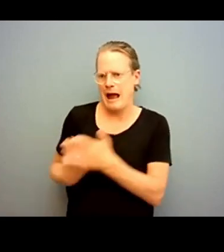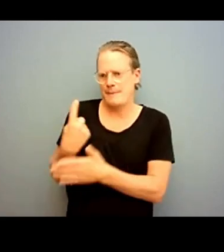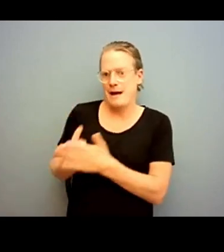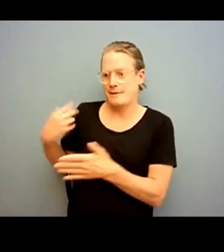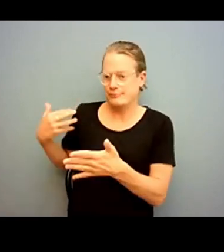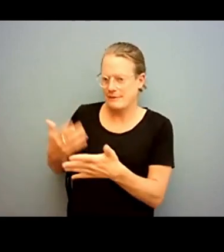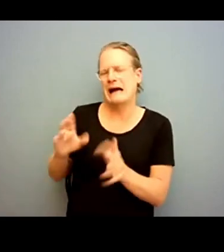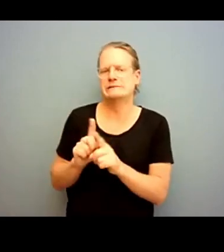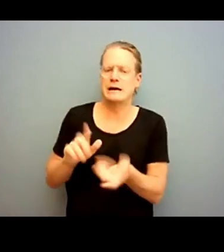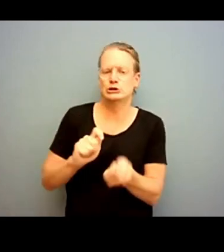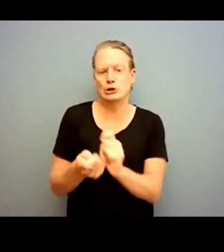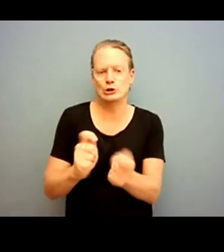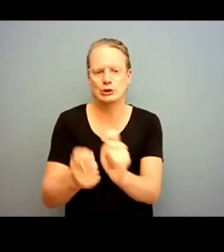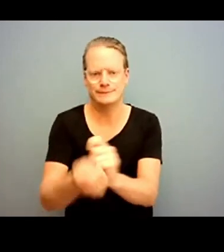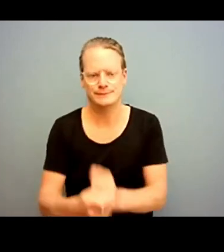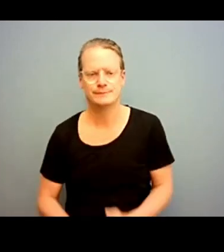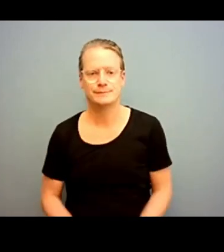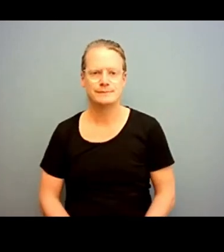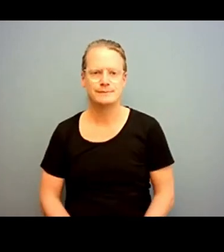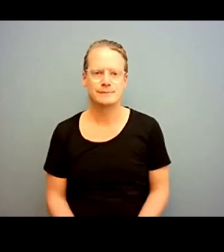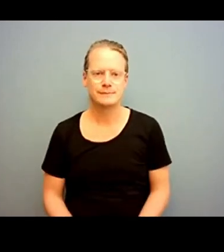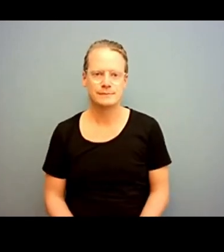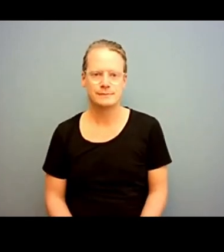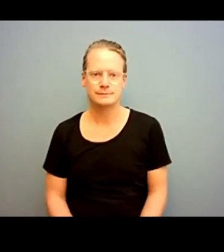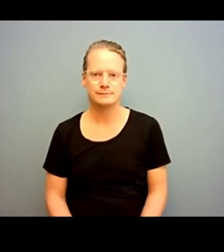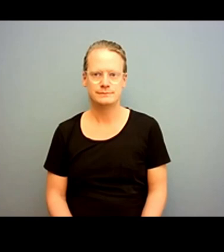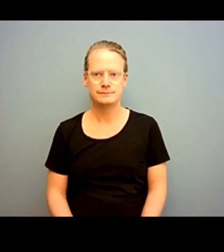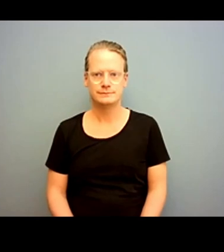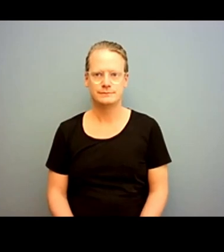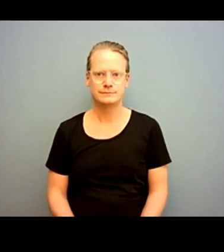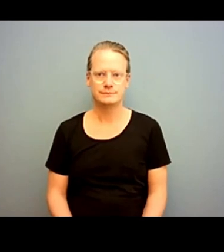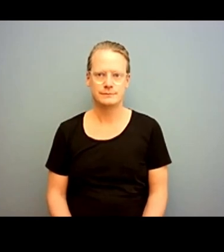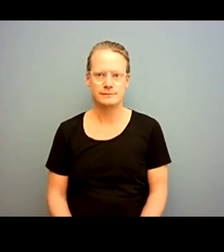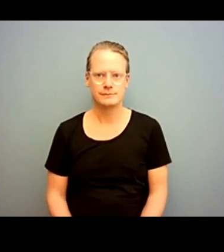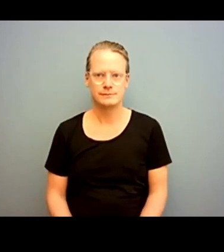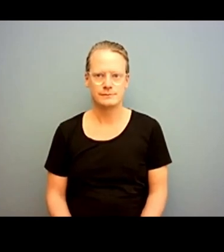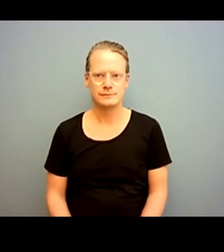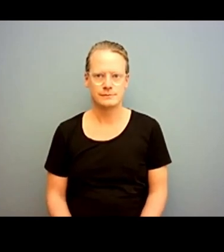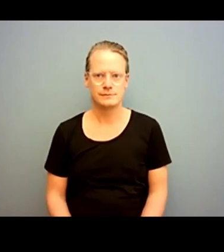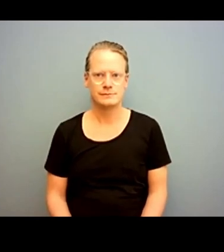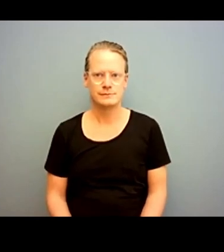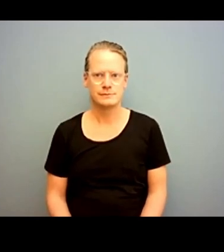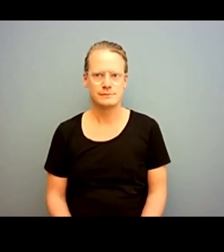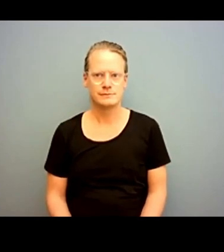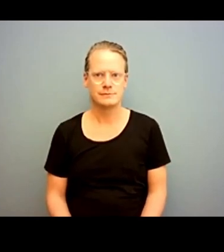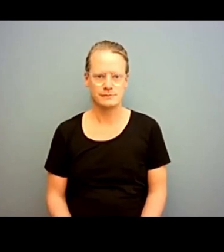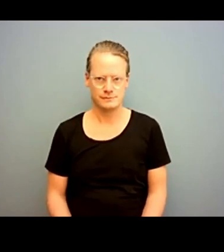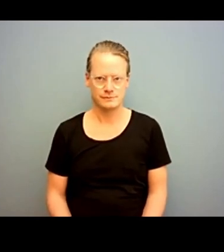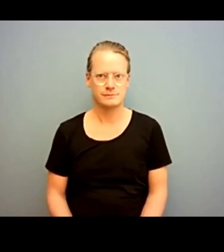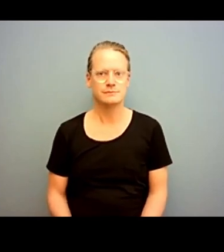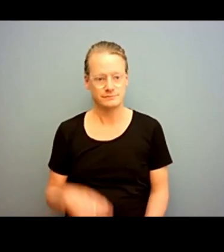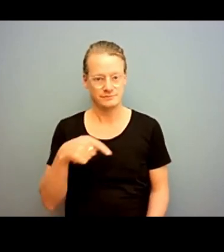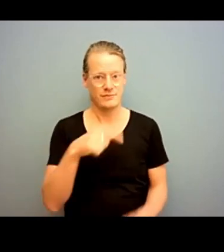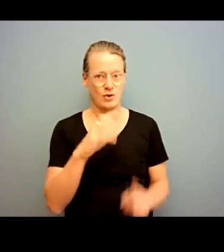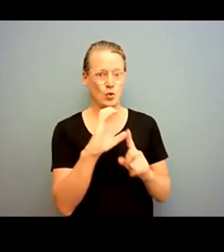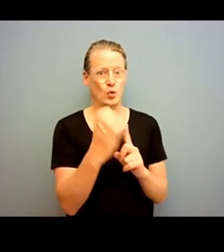train a self-defeating logic of exclusion in later life. Cultural rights, I think we're